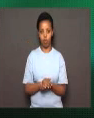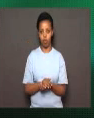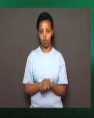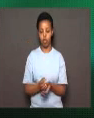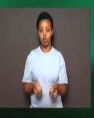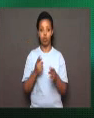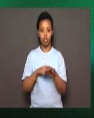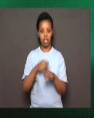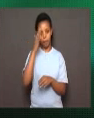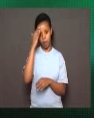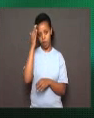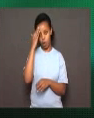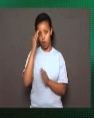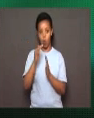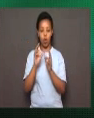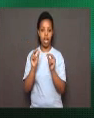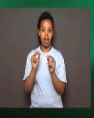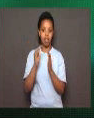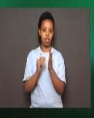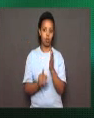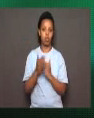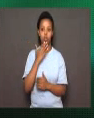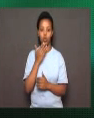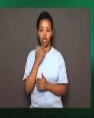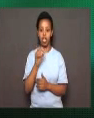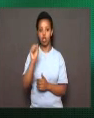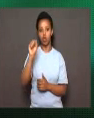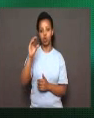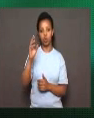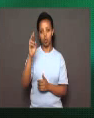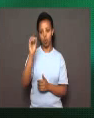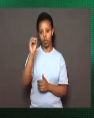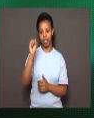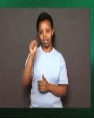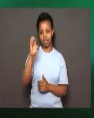most common non-reducing sugar is sucrose.